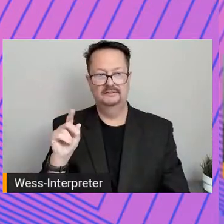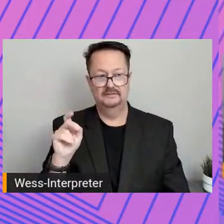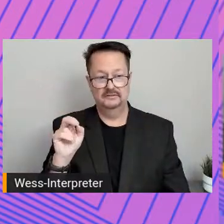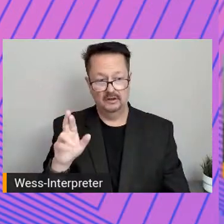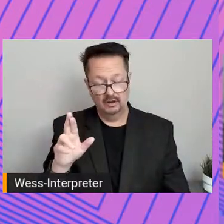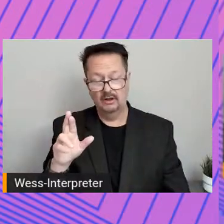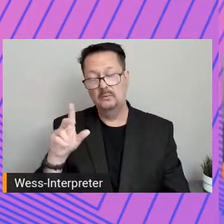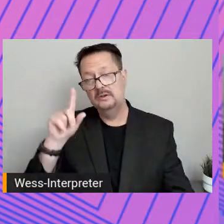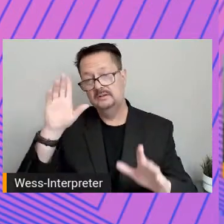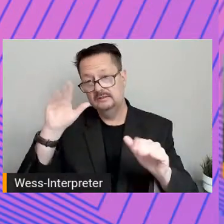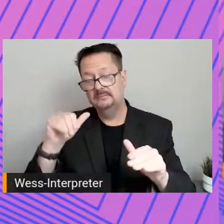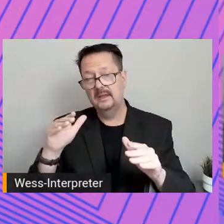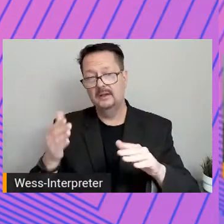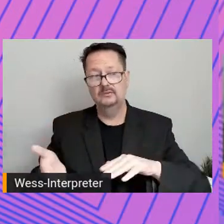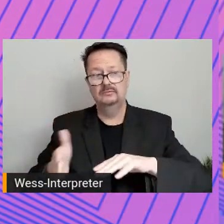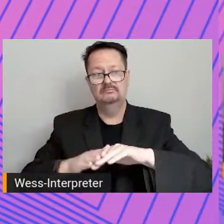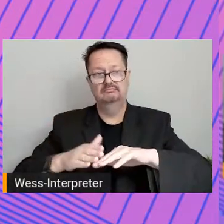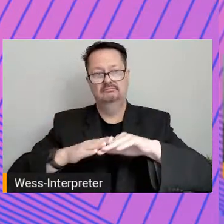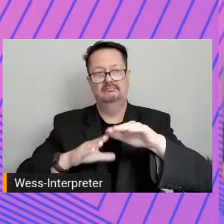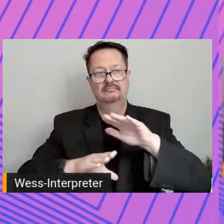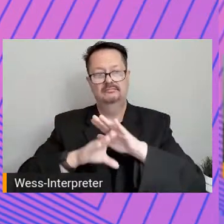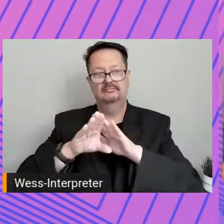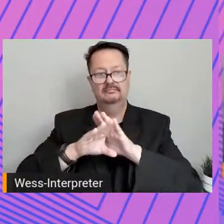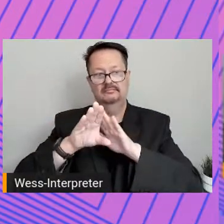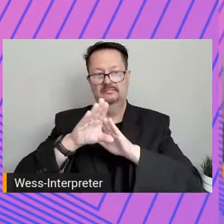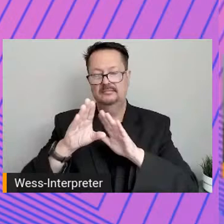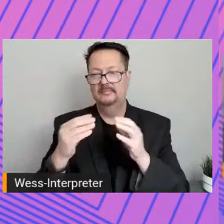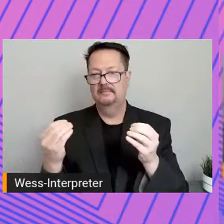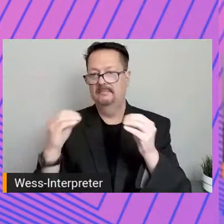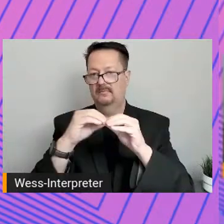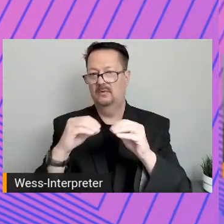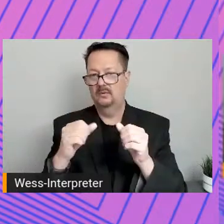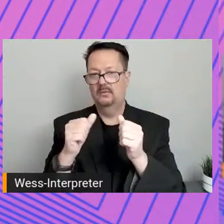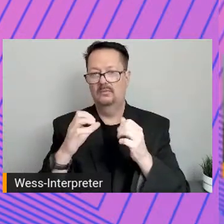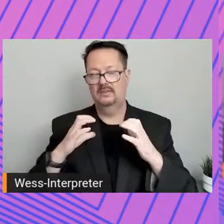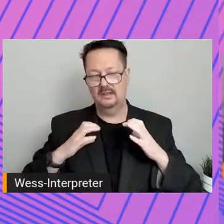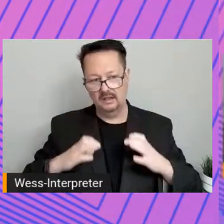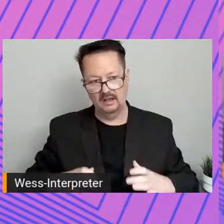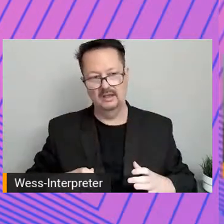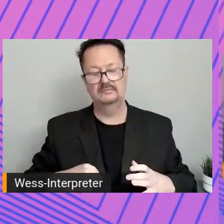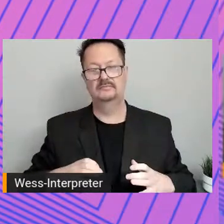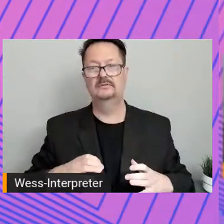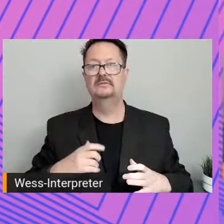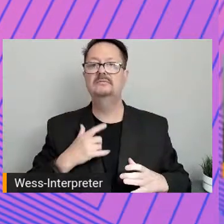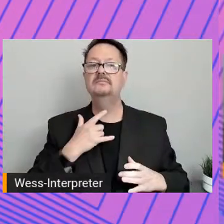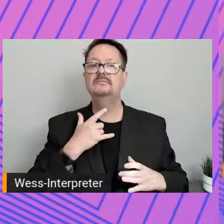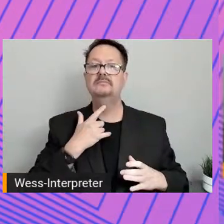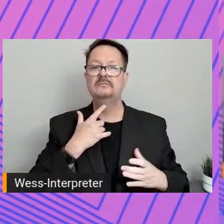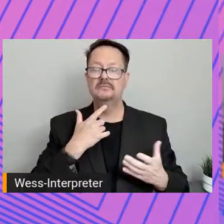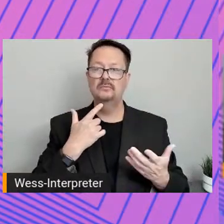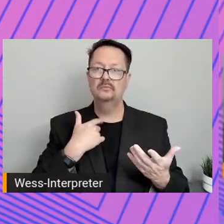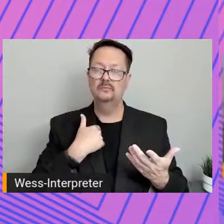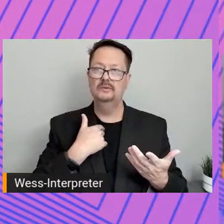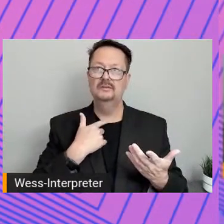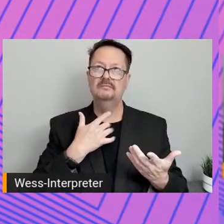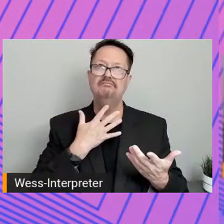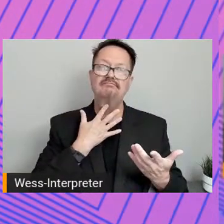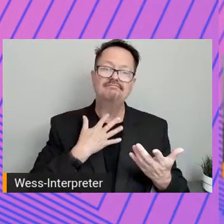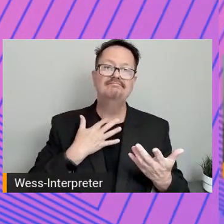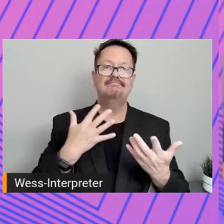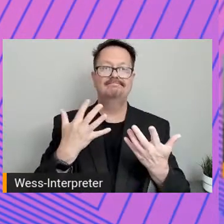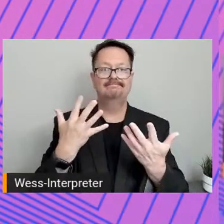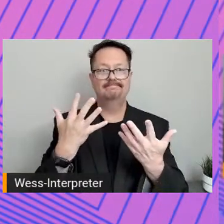with Docker, and we really will appreciate your input. We're customer obsessed. We care about the voice of the customer, so please ask.